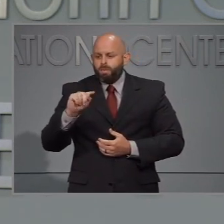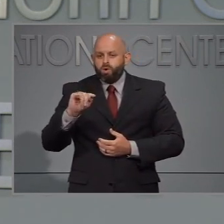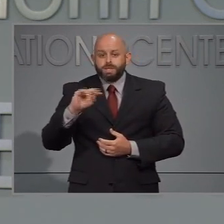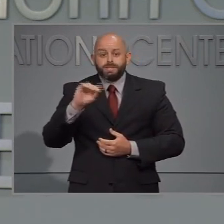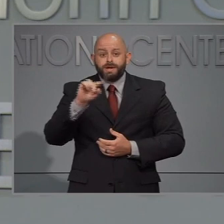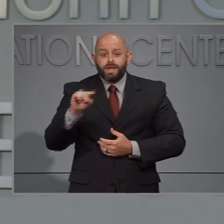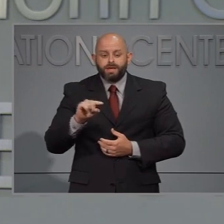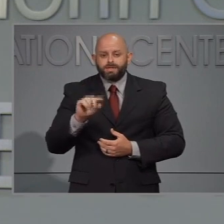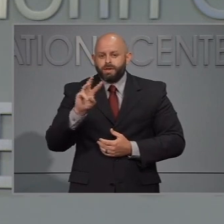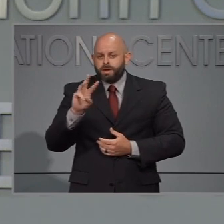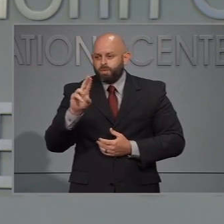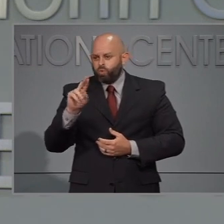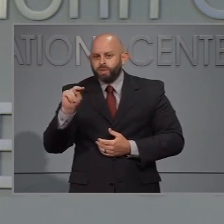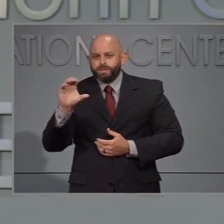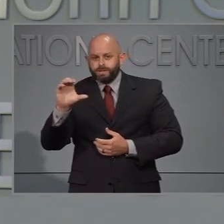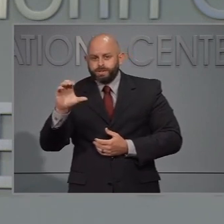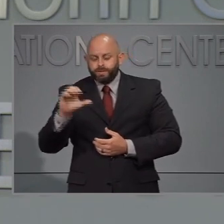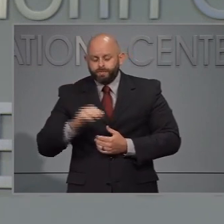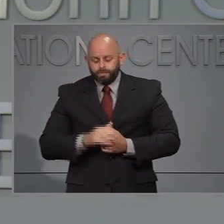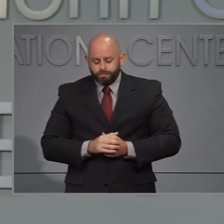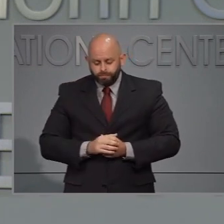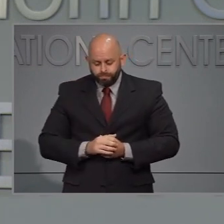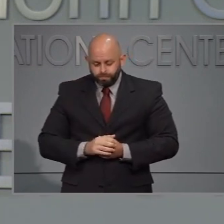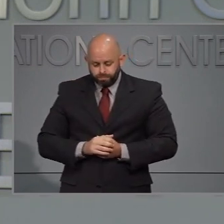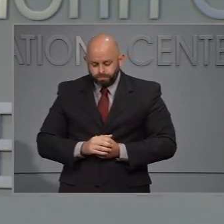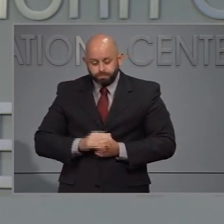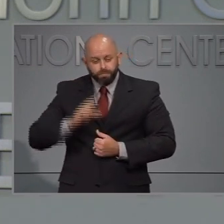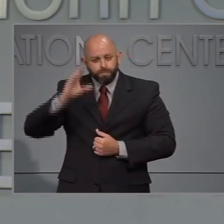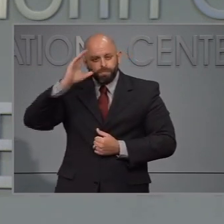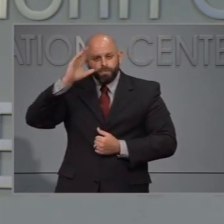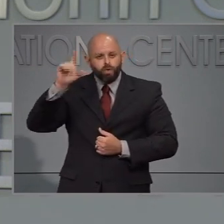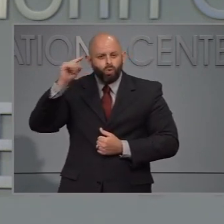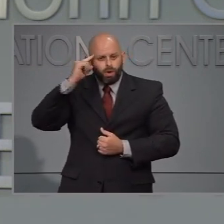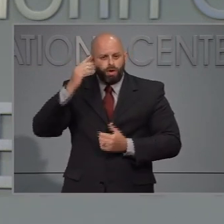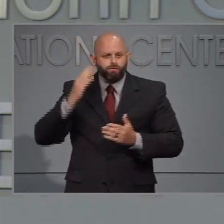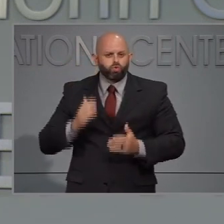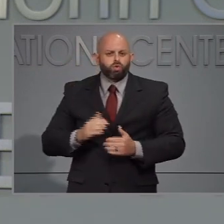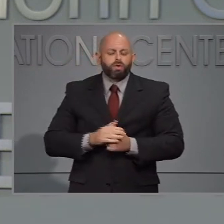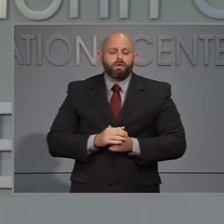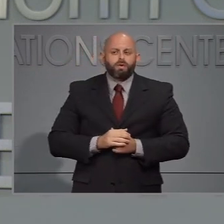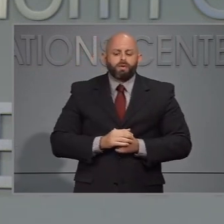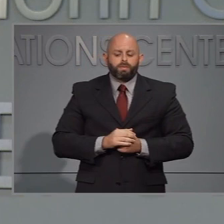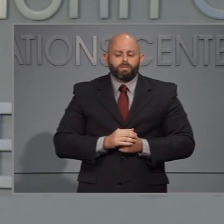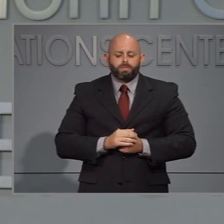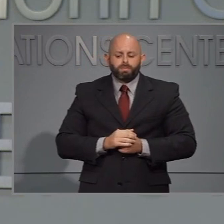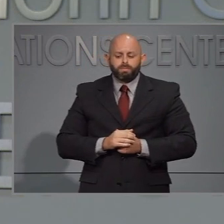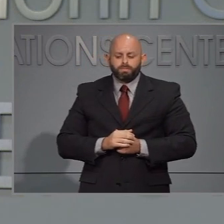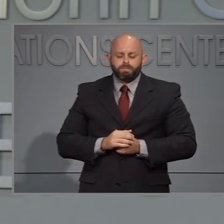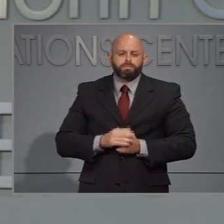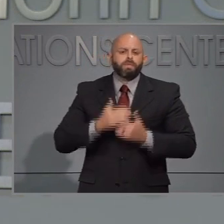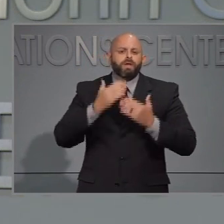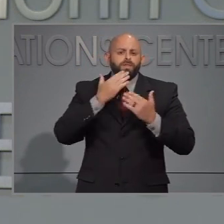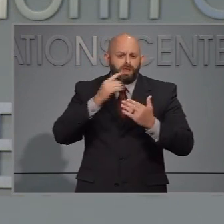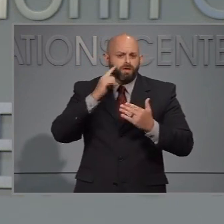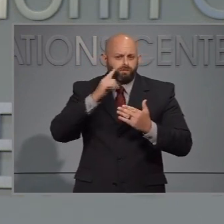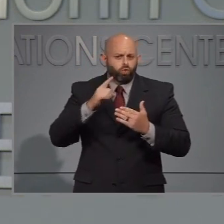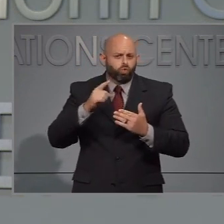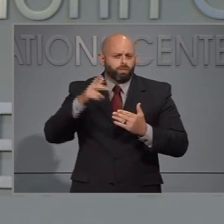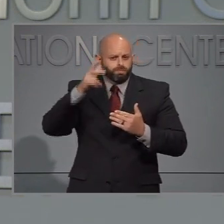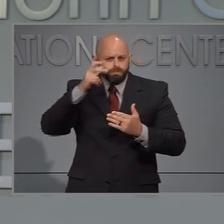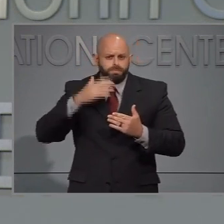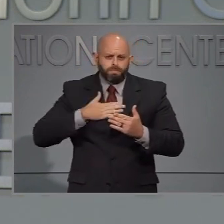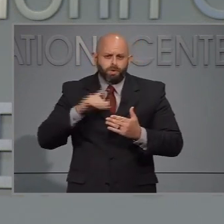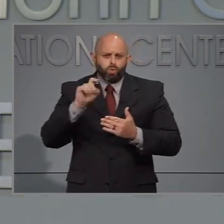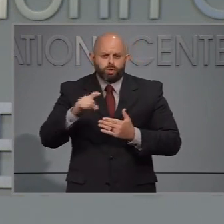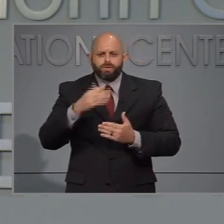Hi, Governor. It's Rebecca from WUNC. I'm calling, or I appreciate your time. I was hoping that you could